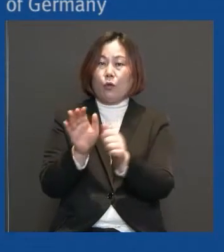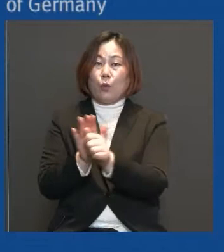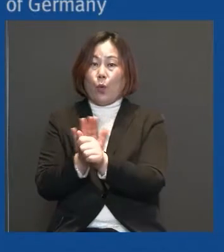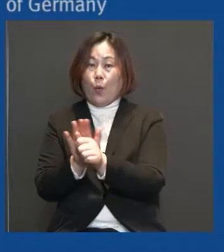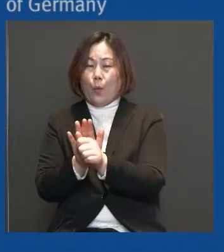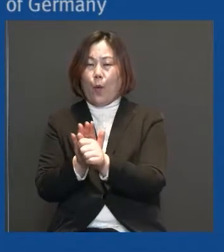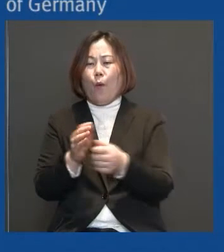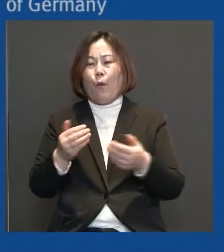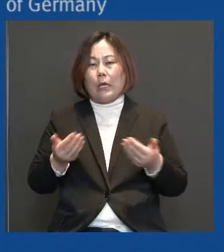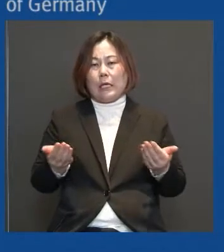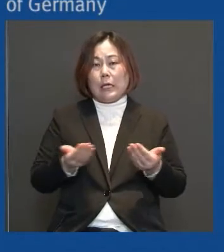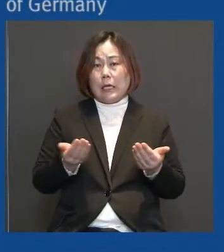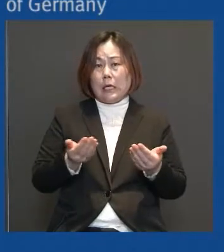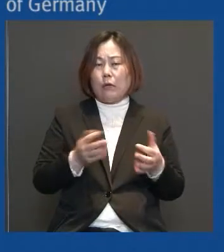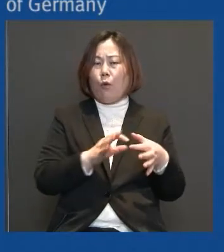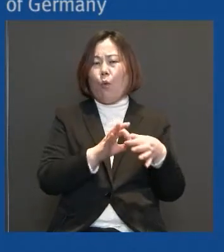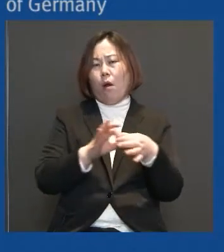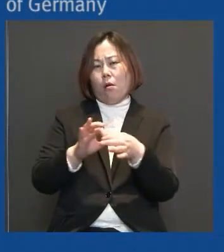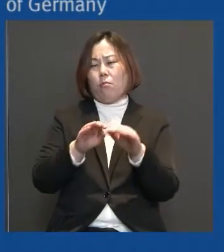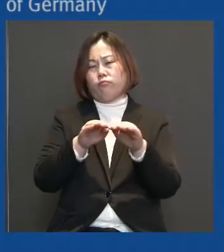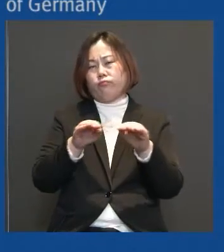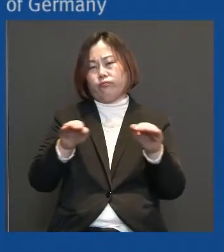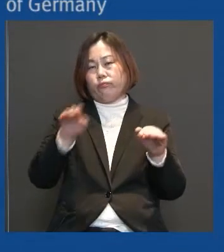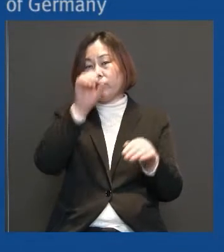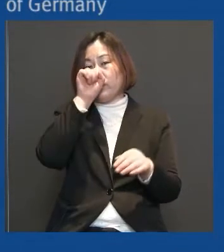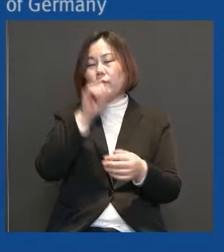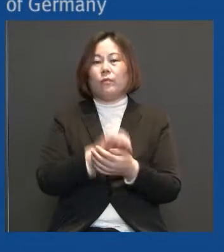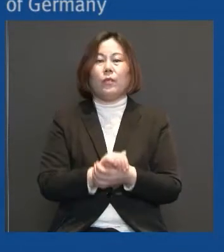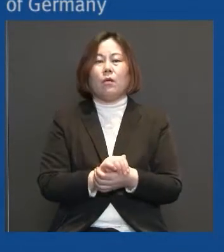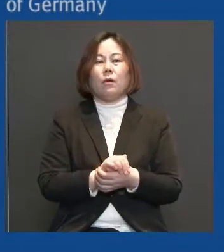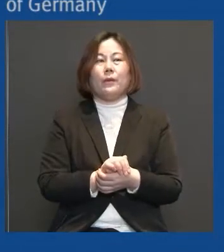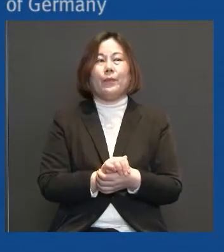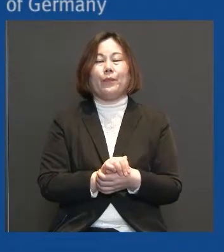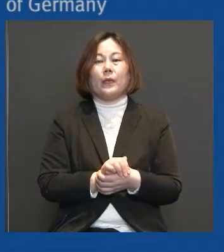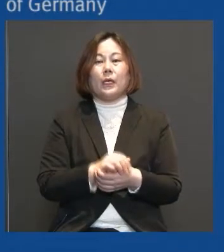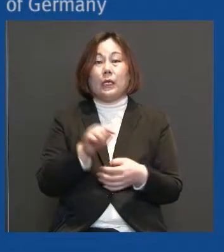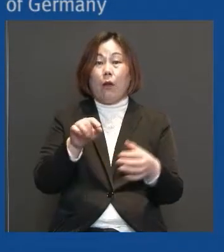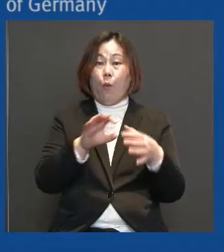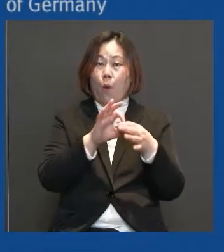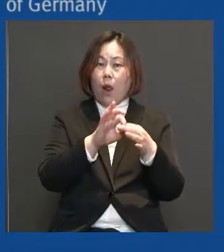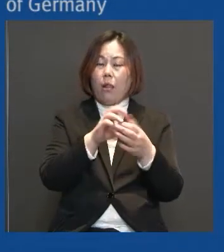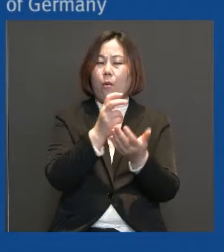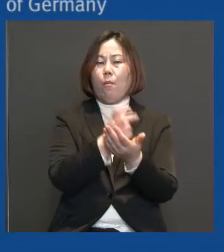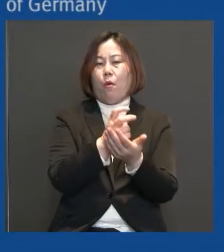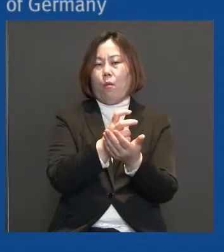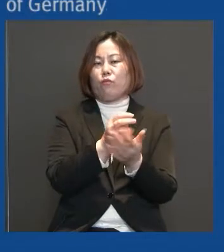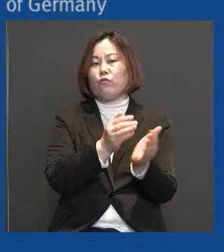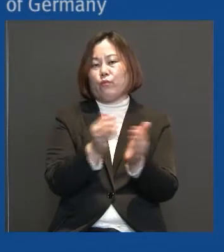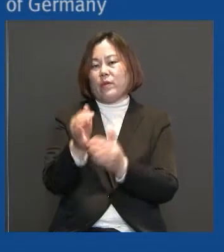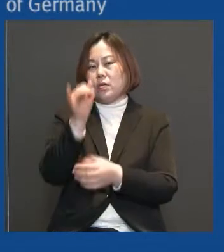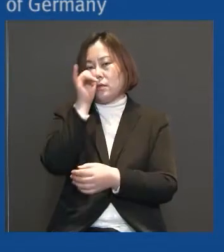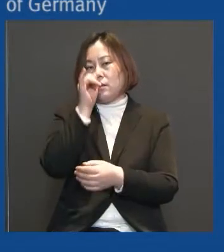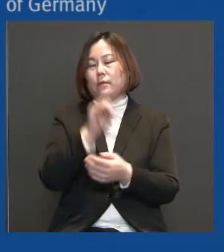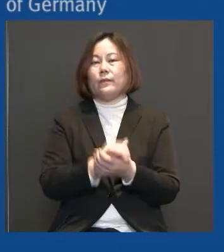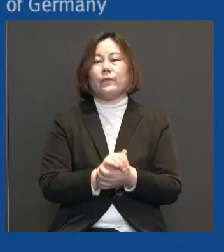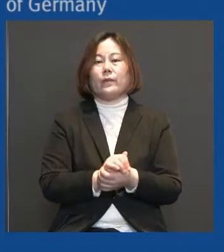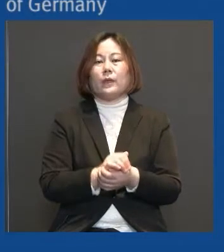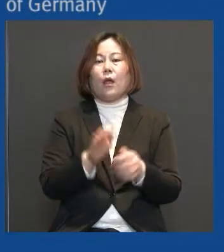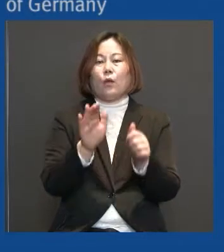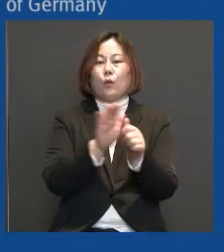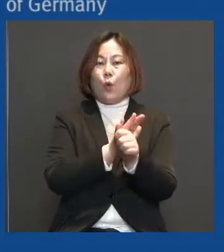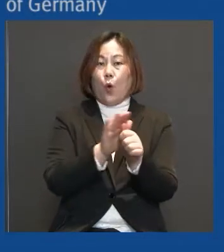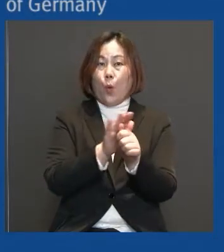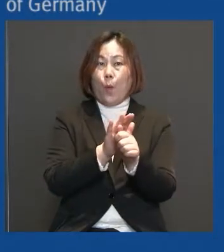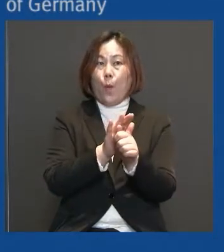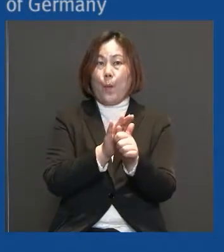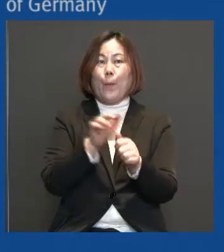legislative acts have been enacted so far and developed, such as the Caregiver Leave Act and the Family Caregiver Leave Act, that makes it easier for employees to take